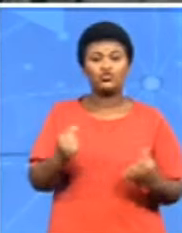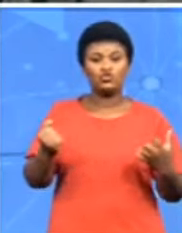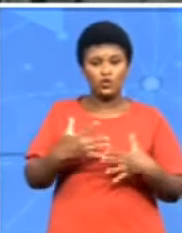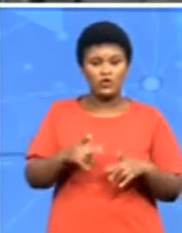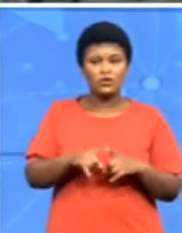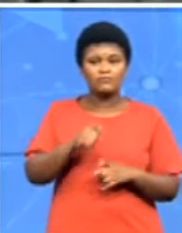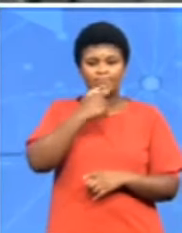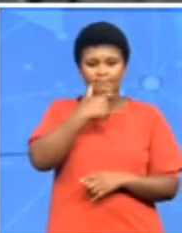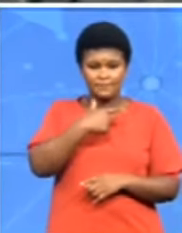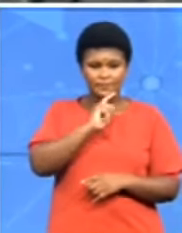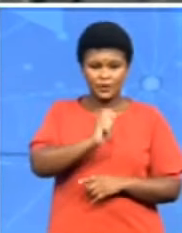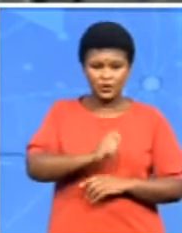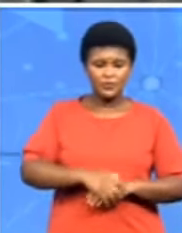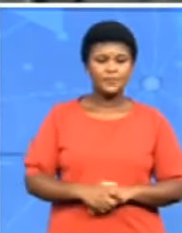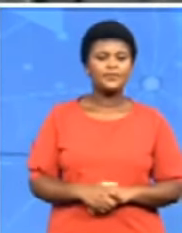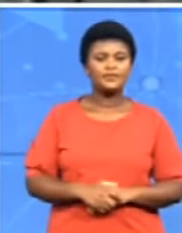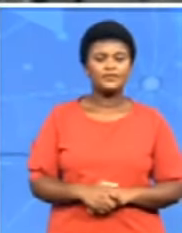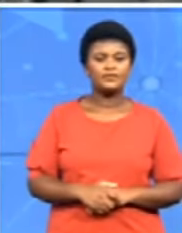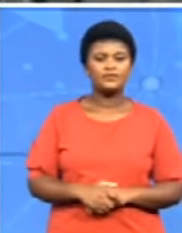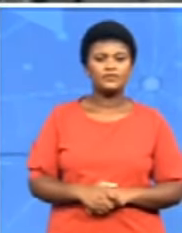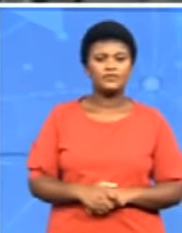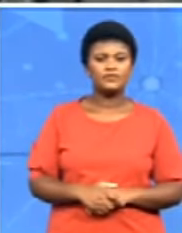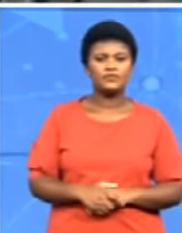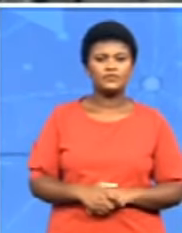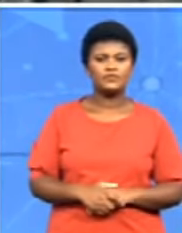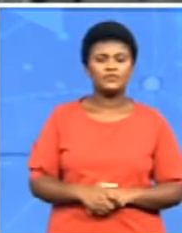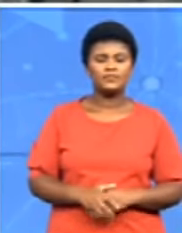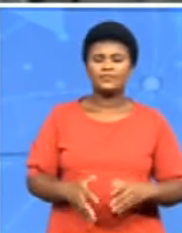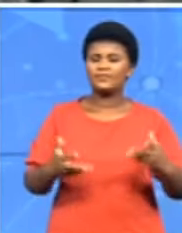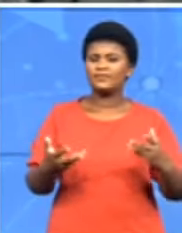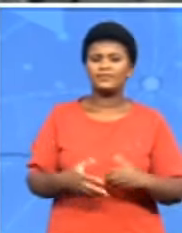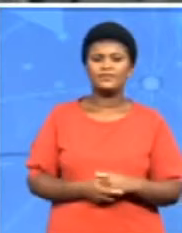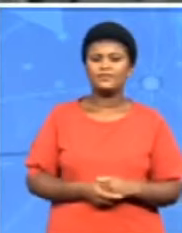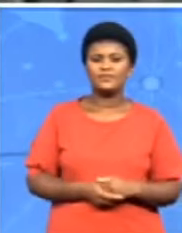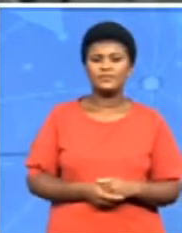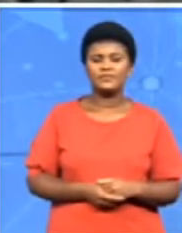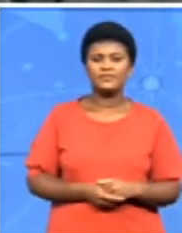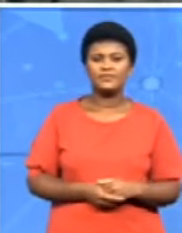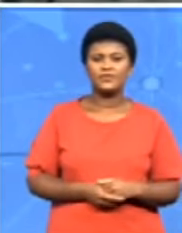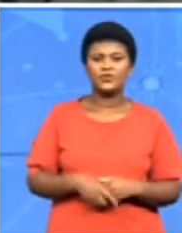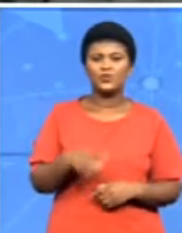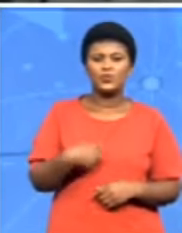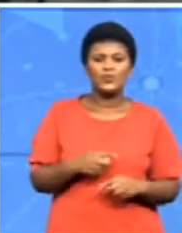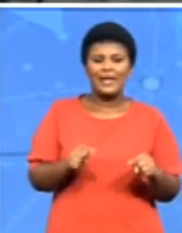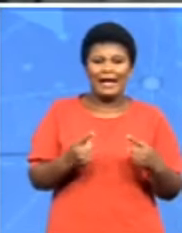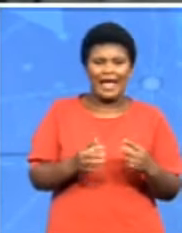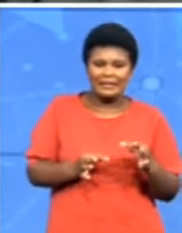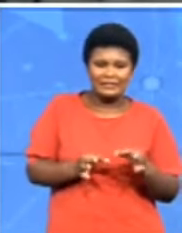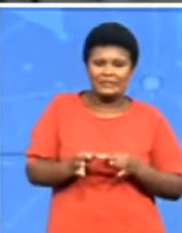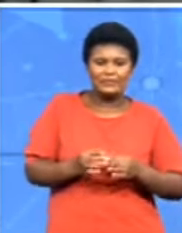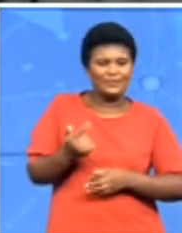It's one of those things that you can't really fathom, that you can't really explain. How does it